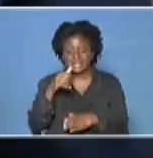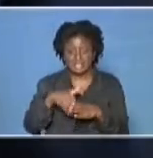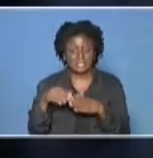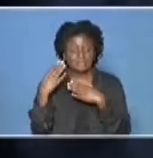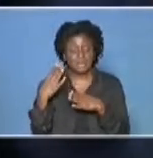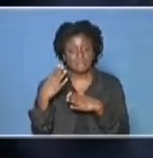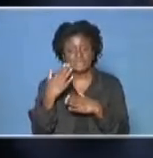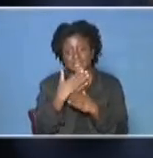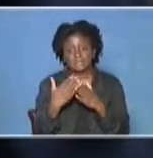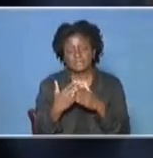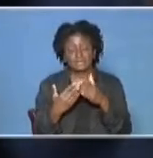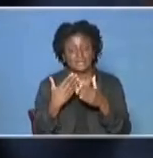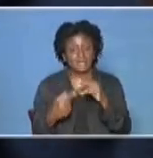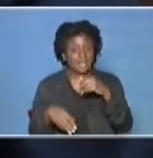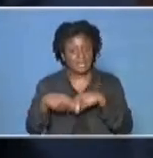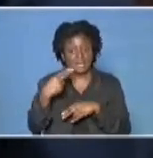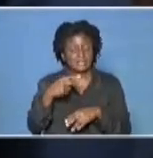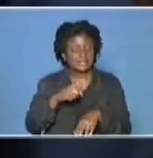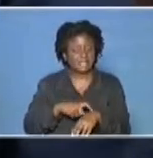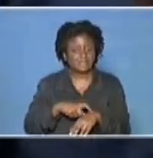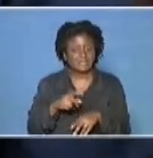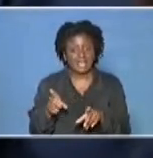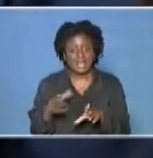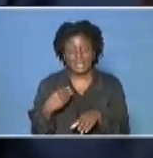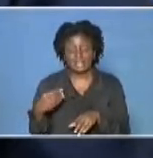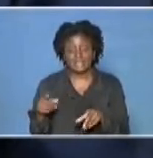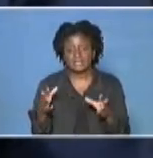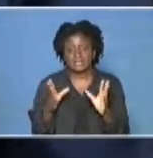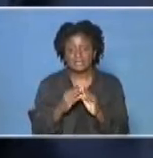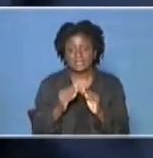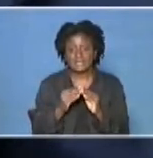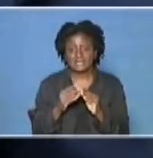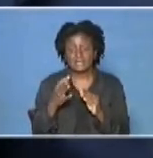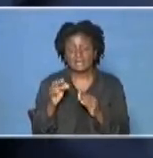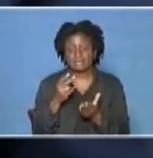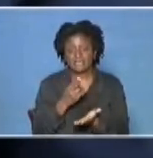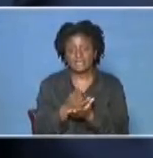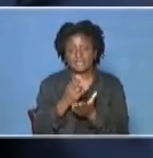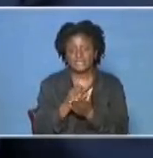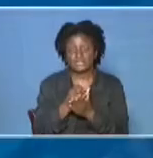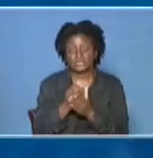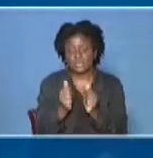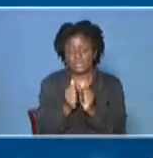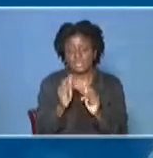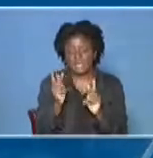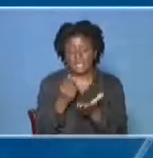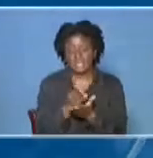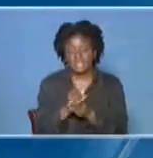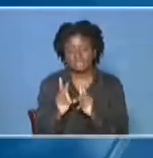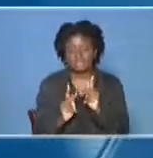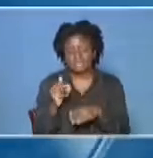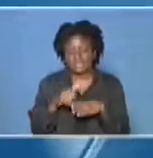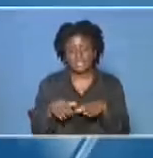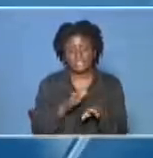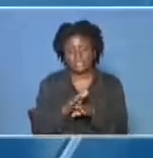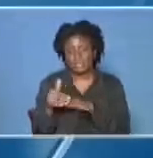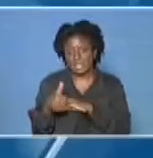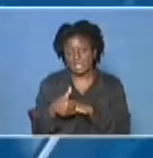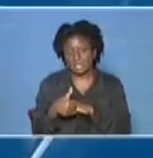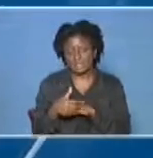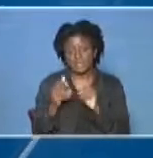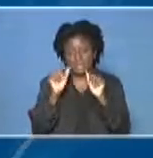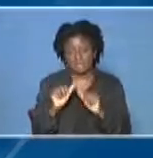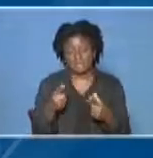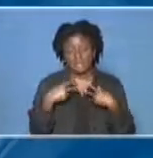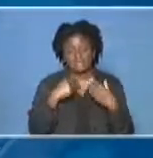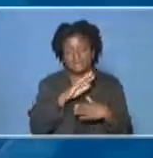course the convening of the Haitian stakeholders in Jamaica to try to resolve the issues. For the first time, we were able to have all